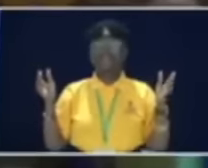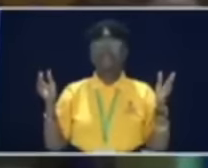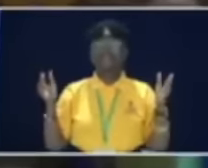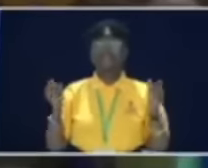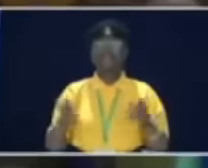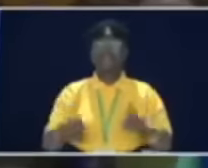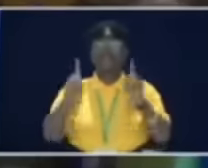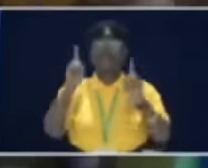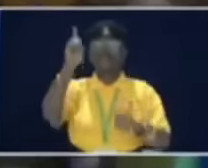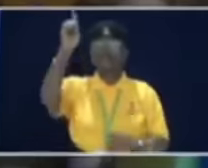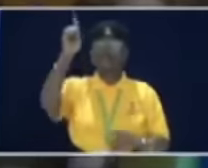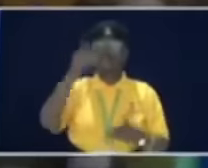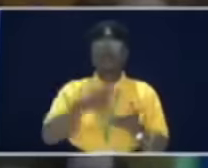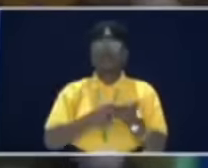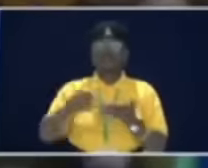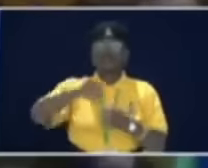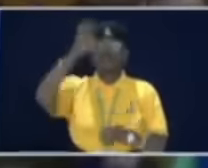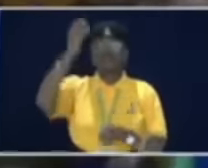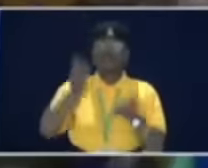during one Holy Ghost service,